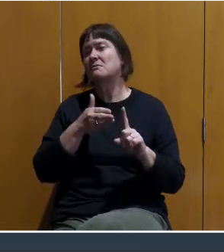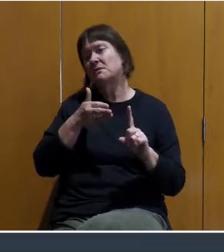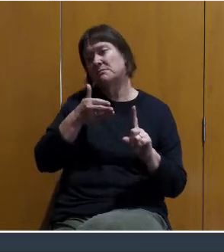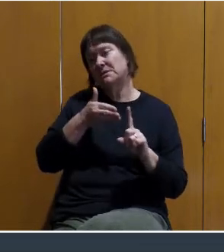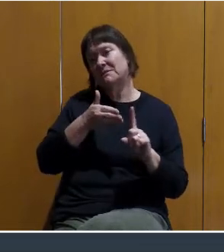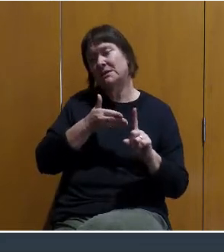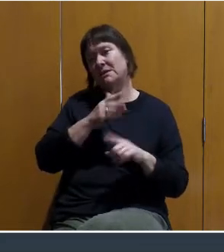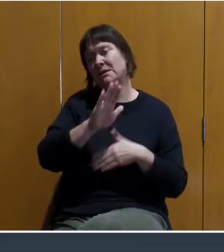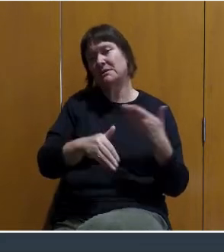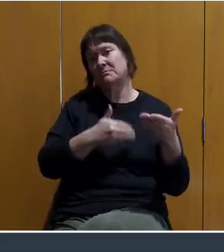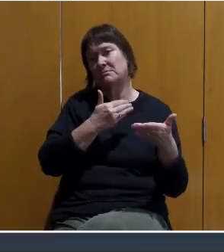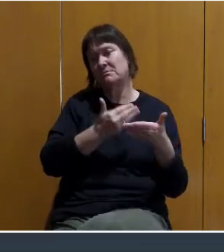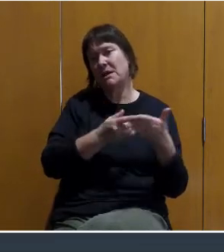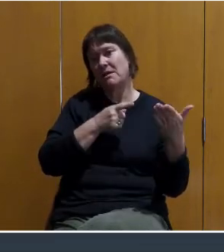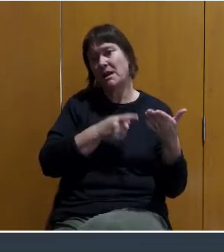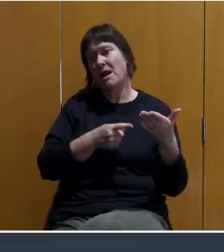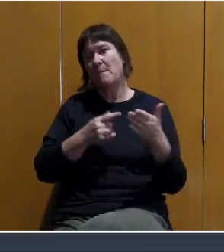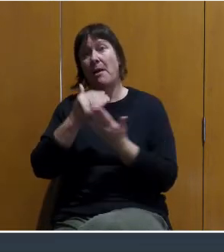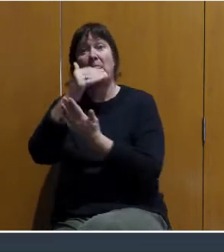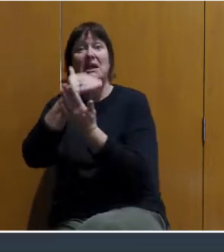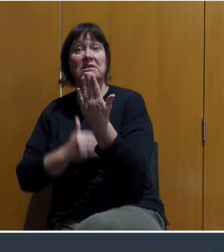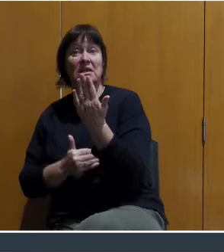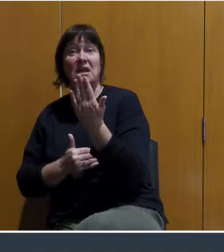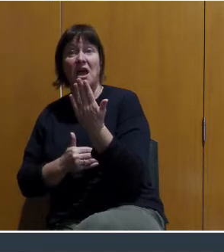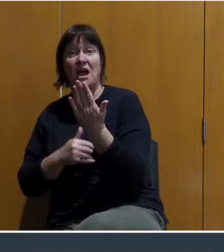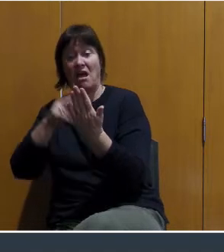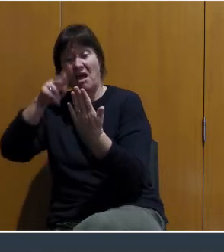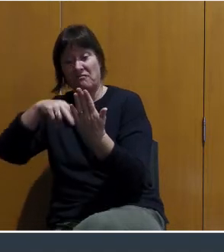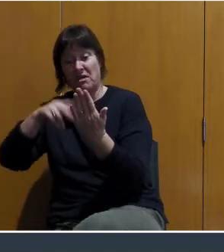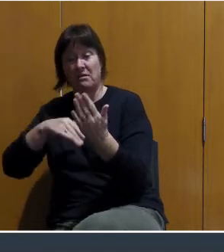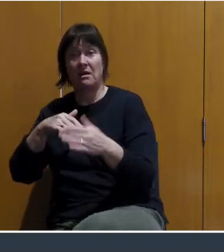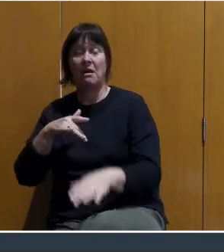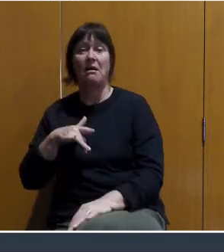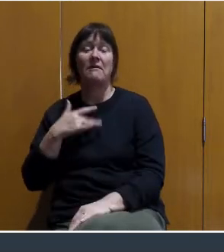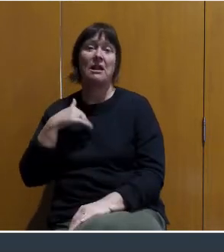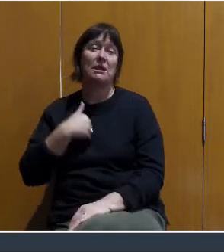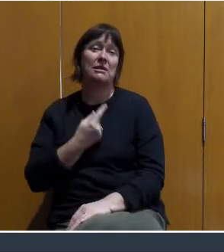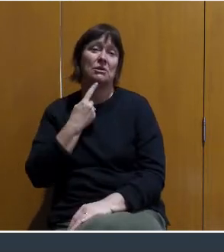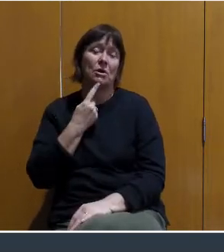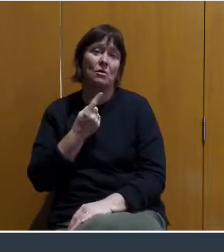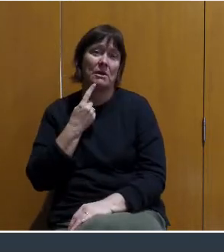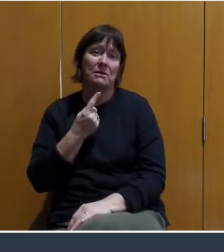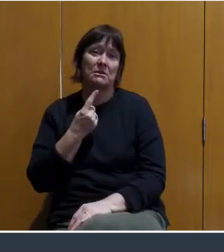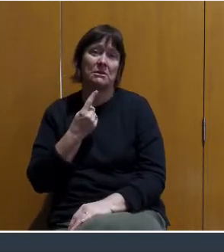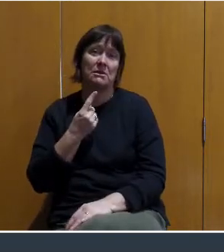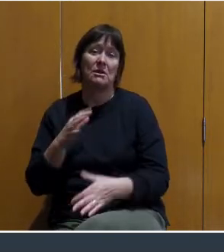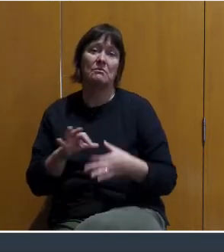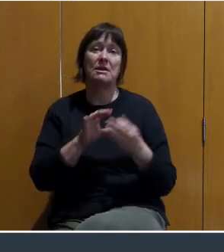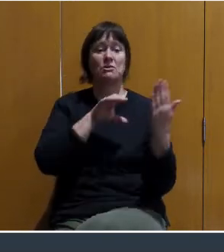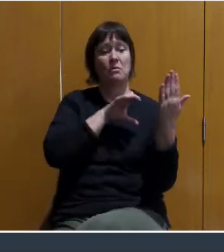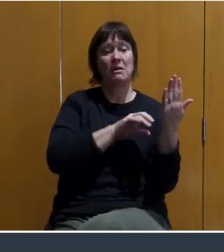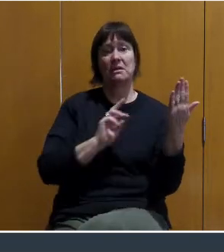having read the agenda pack, I feel I need to comment on it, and it relates to the map that's in Appendix 12 of your